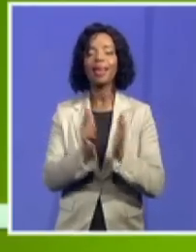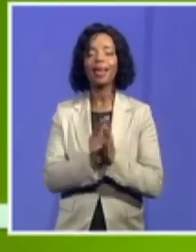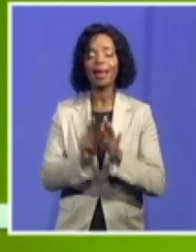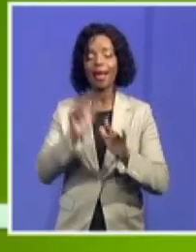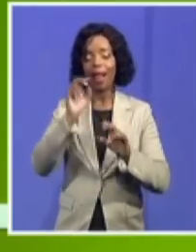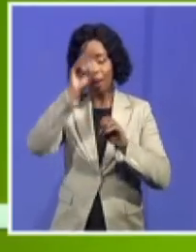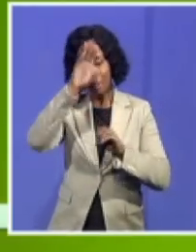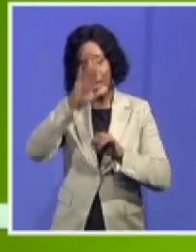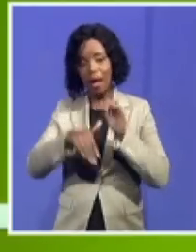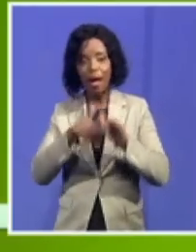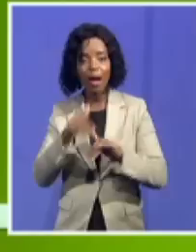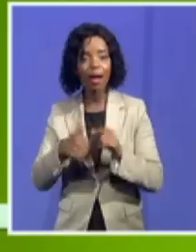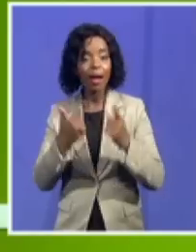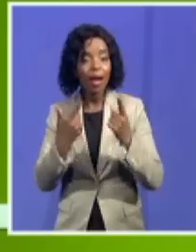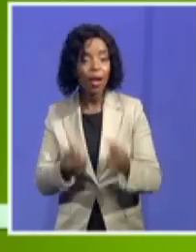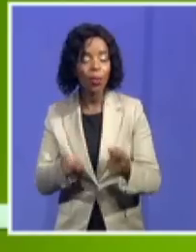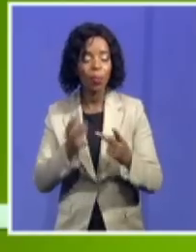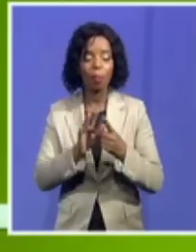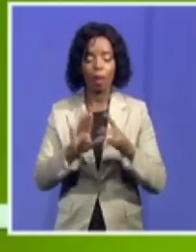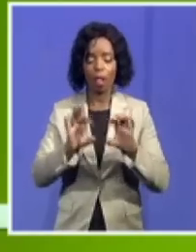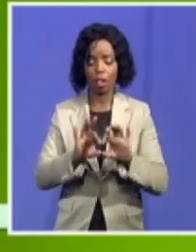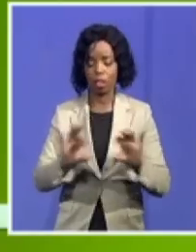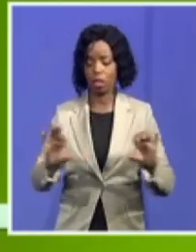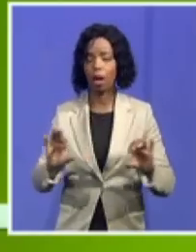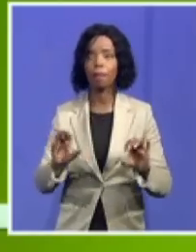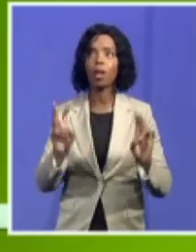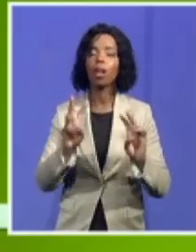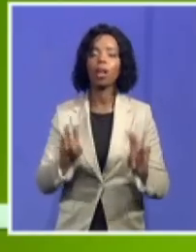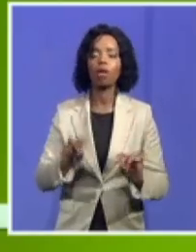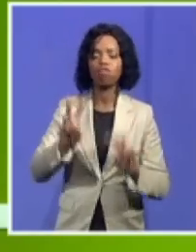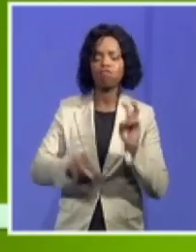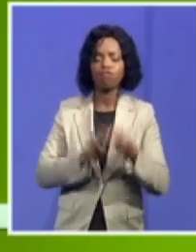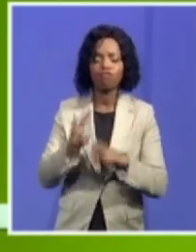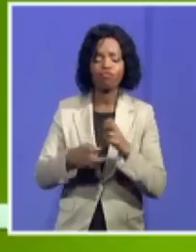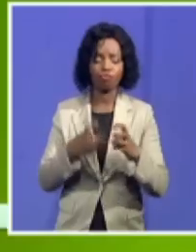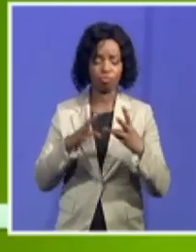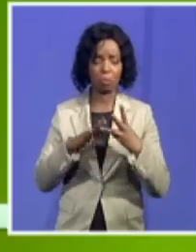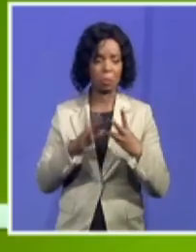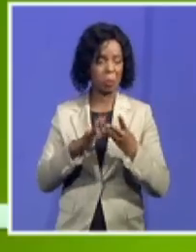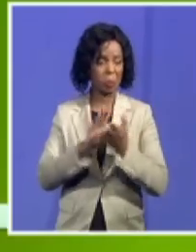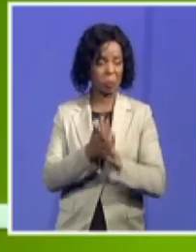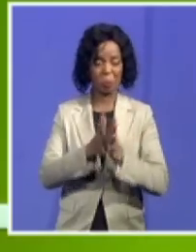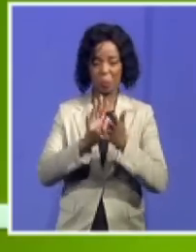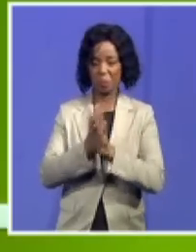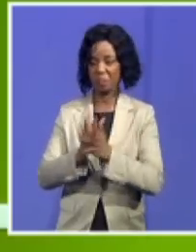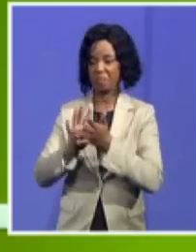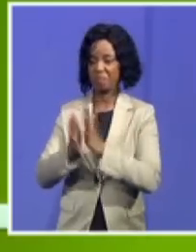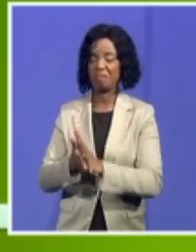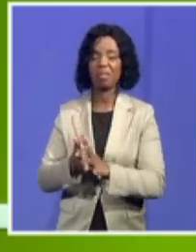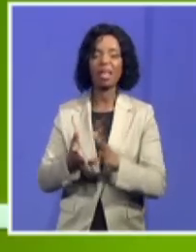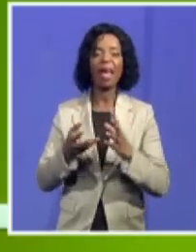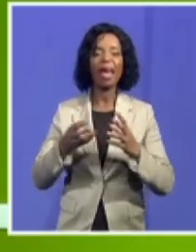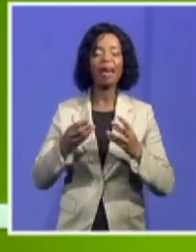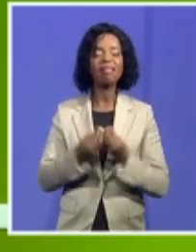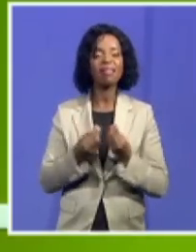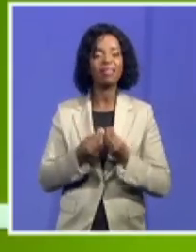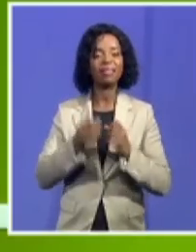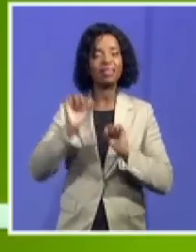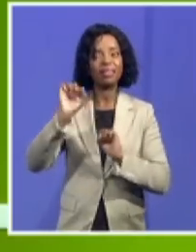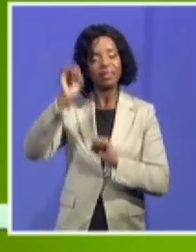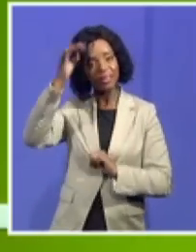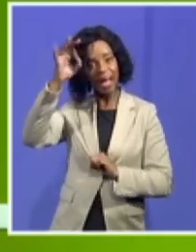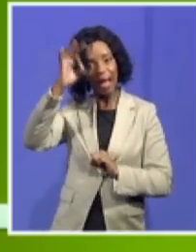theft, and general damage to infrastructure. We're setting up focused teams in our